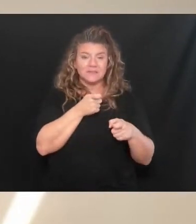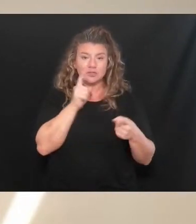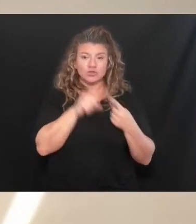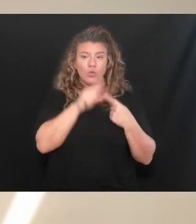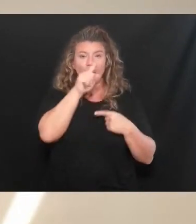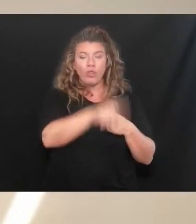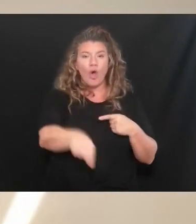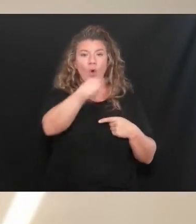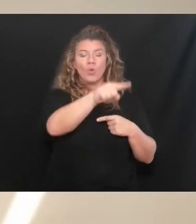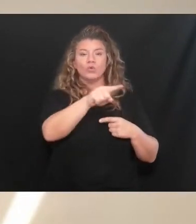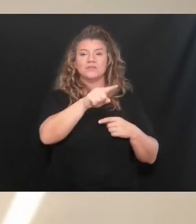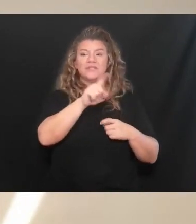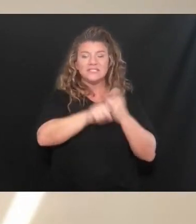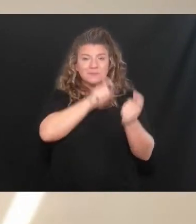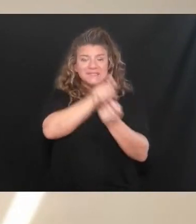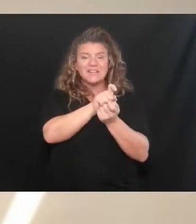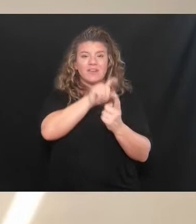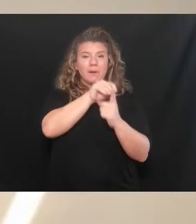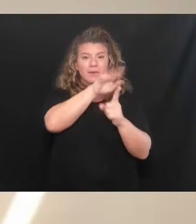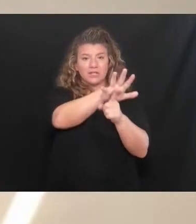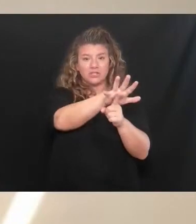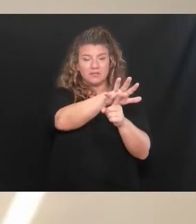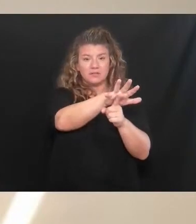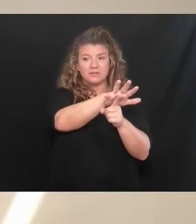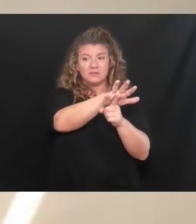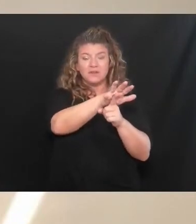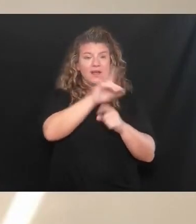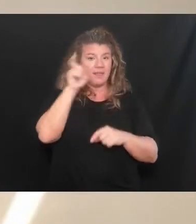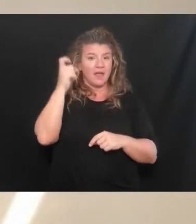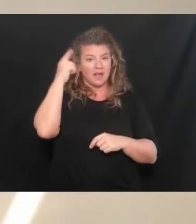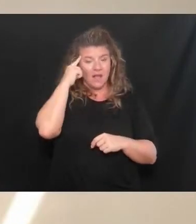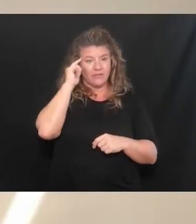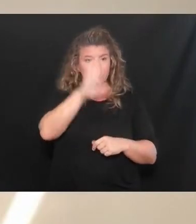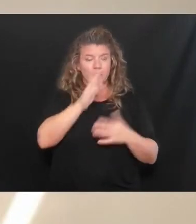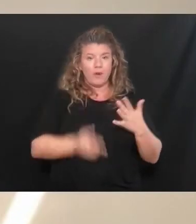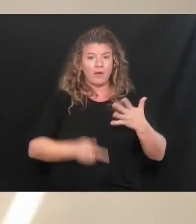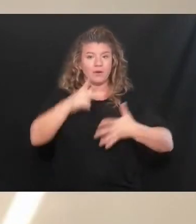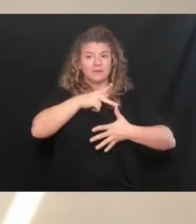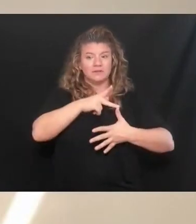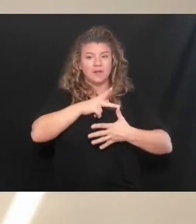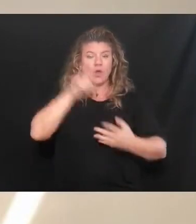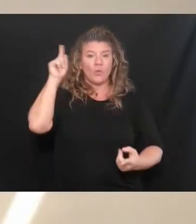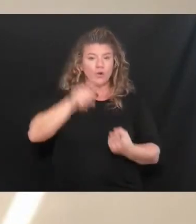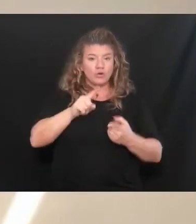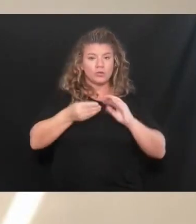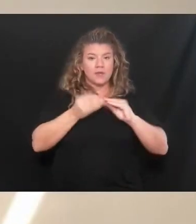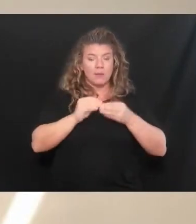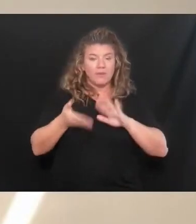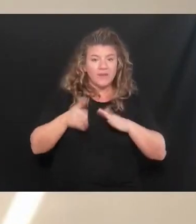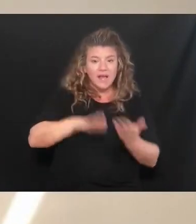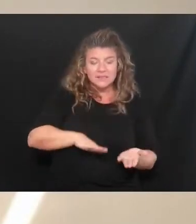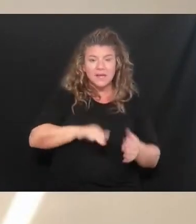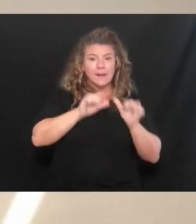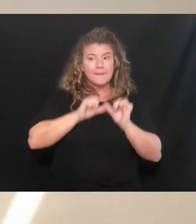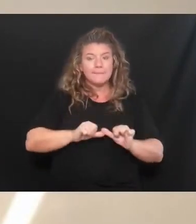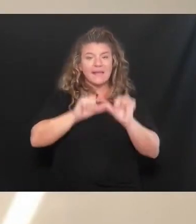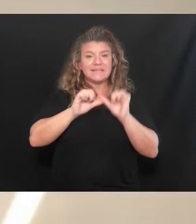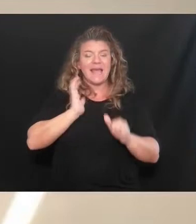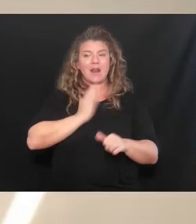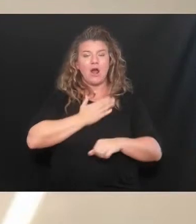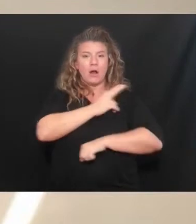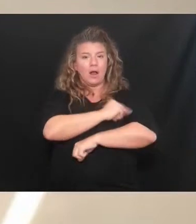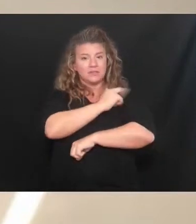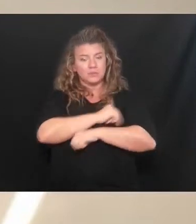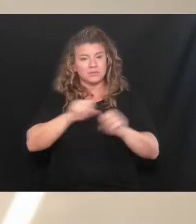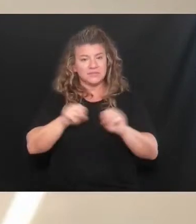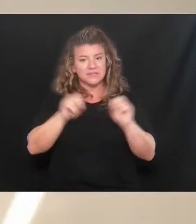those particular populations because of the governor's priorities. Reduce the number of deaths, maintain integrity of our hospital